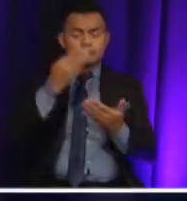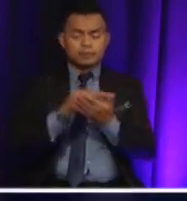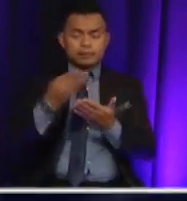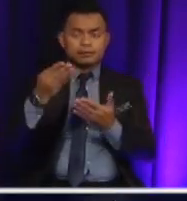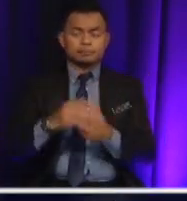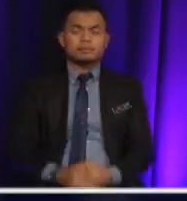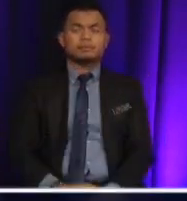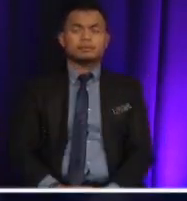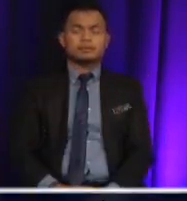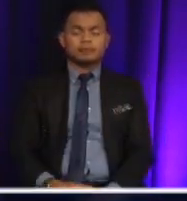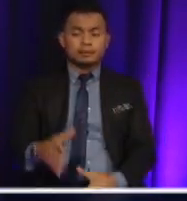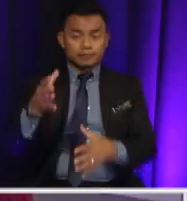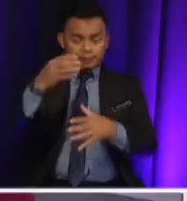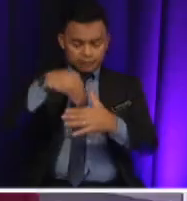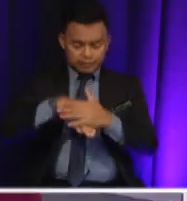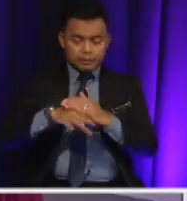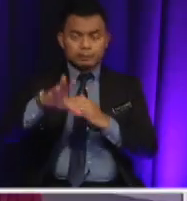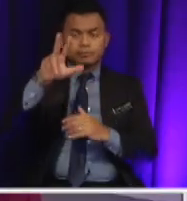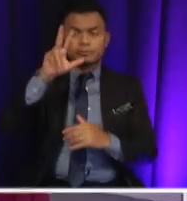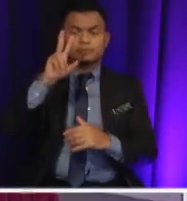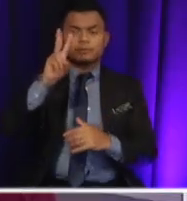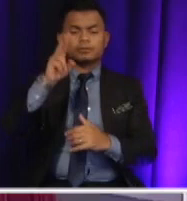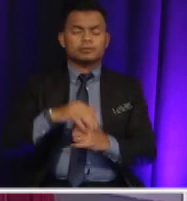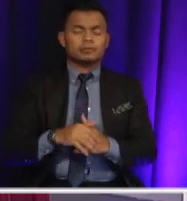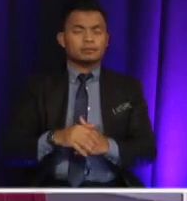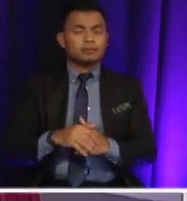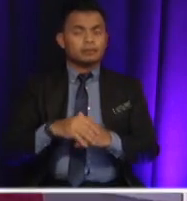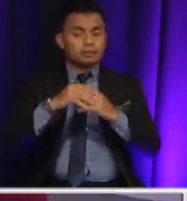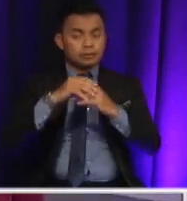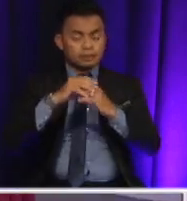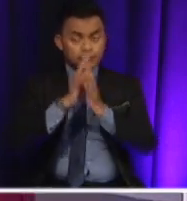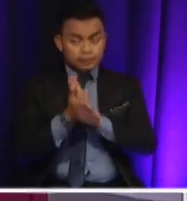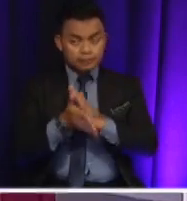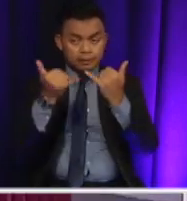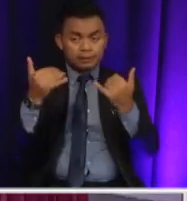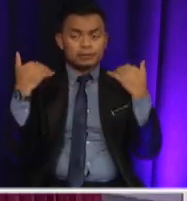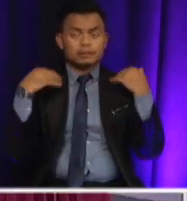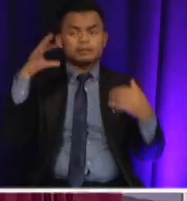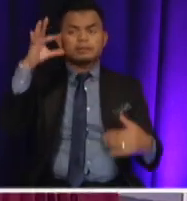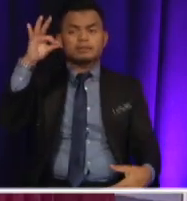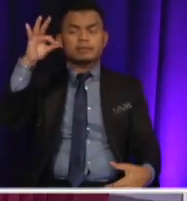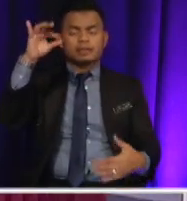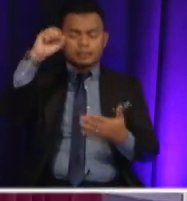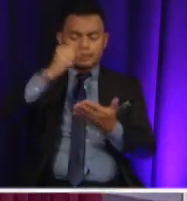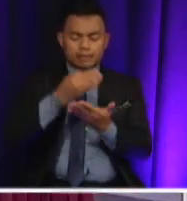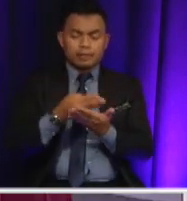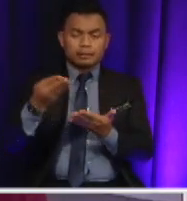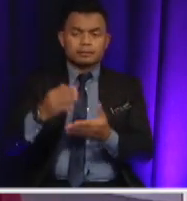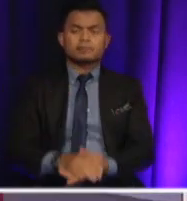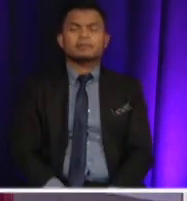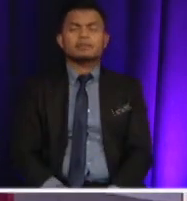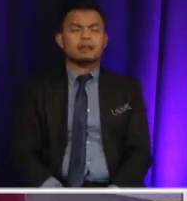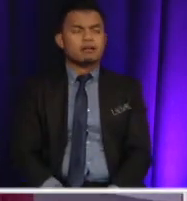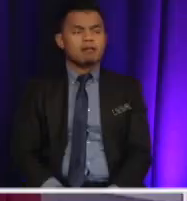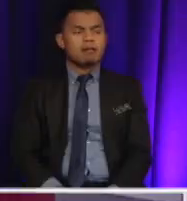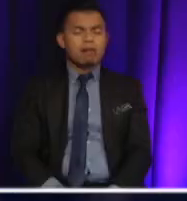Yay! Right. So 6 plus 3. So far 9 items mentioned in 2 stanzas. Okay. So let's move on to stanza 3.